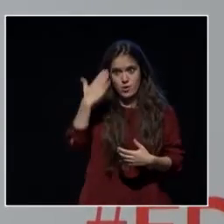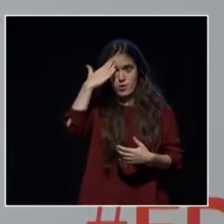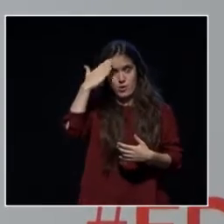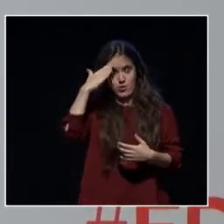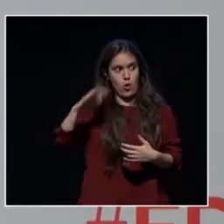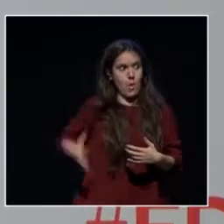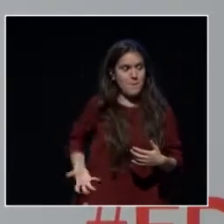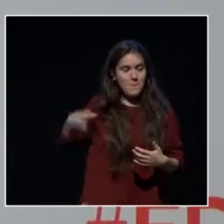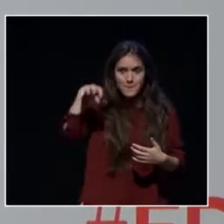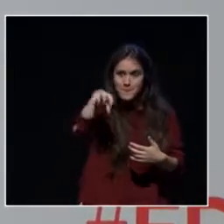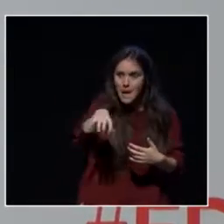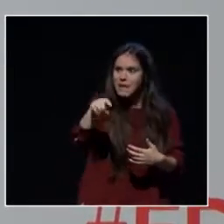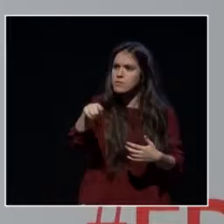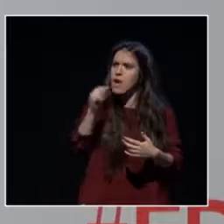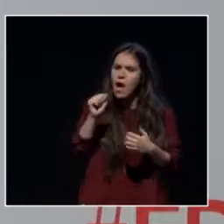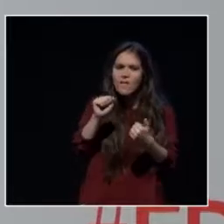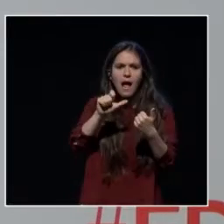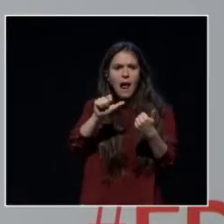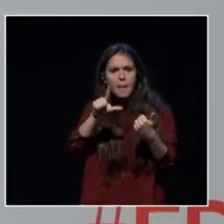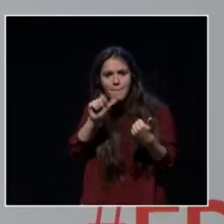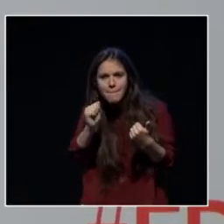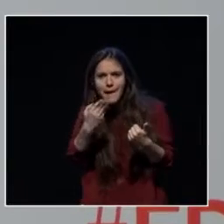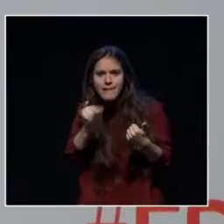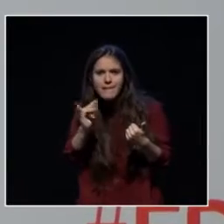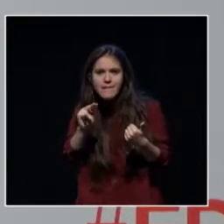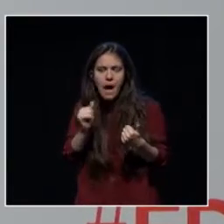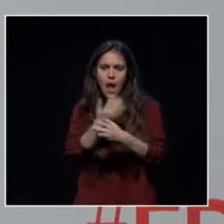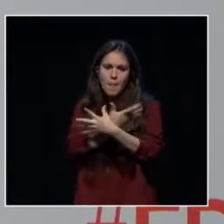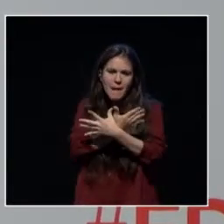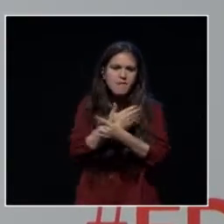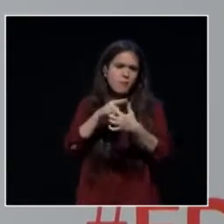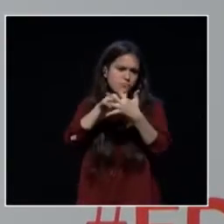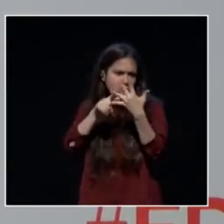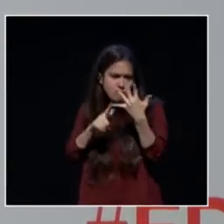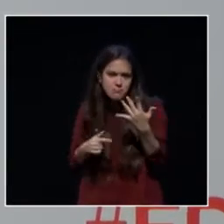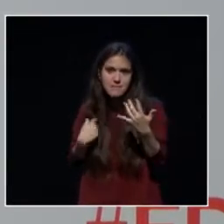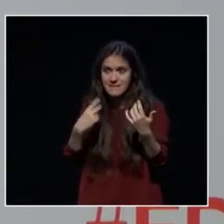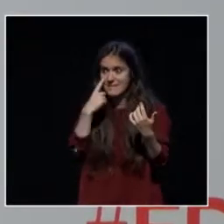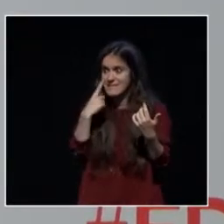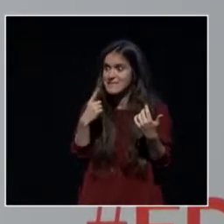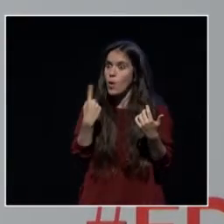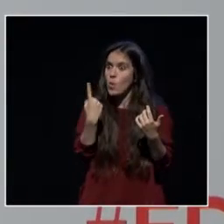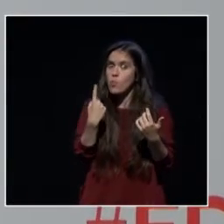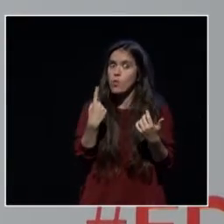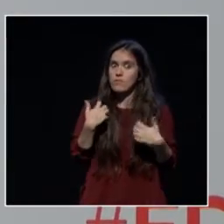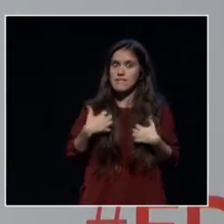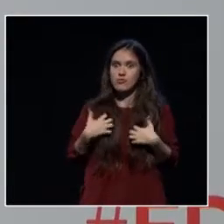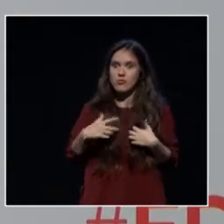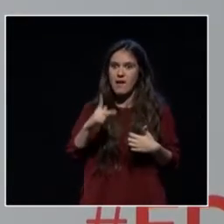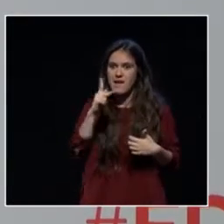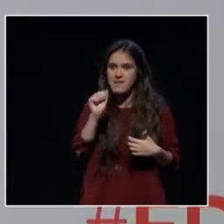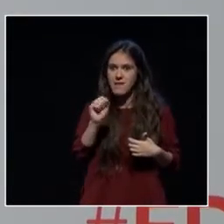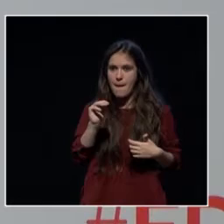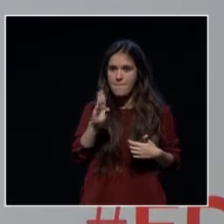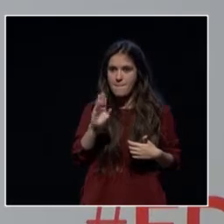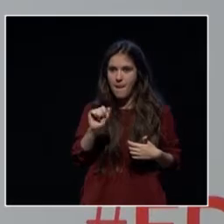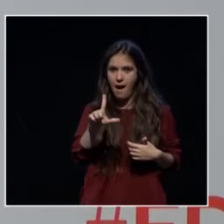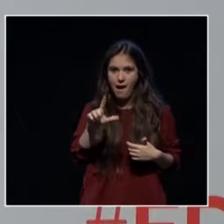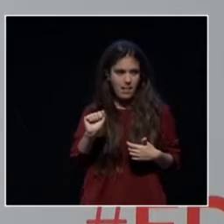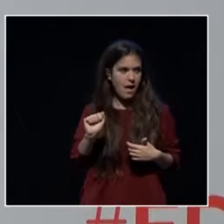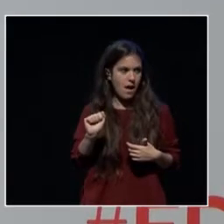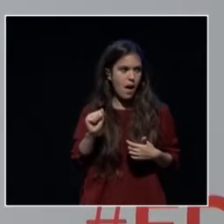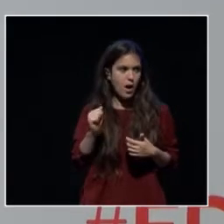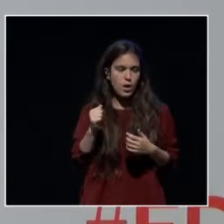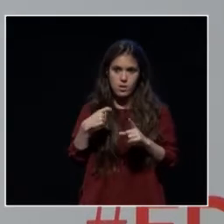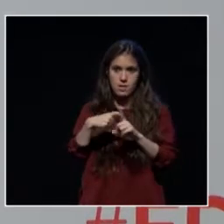Bangladesh, familiar with honey in Albania and many other countries that we work with. But one interesting example is coming from Kampala in Uganda. What we have